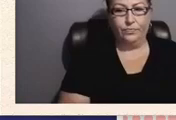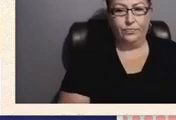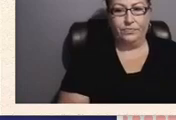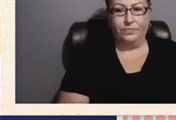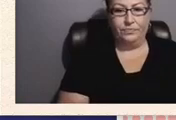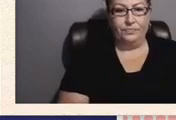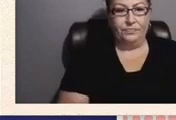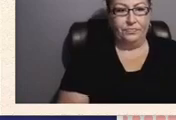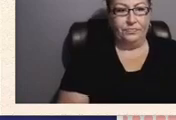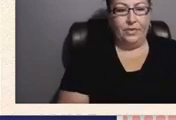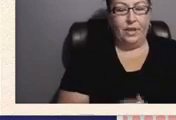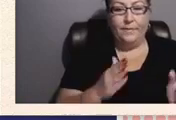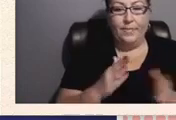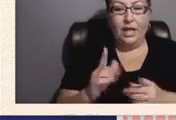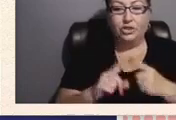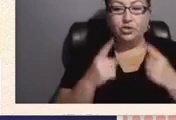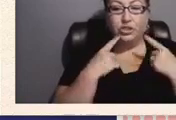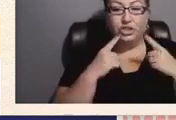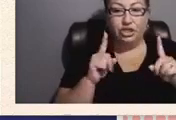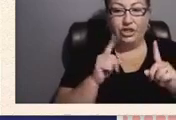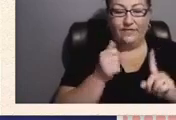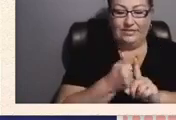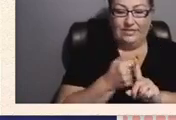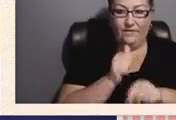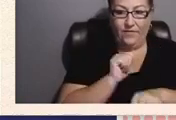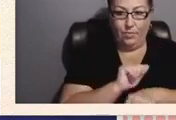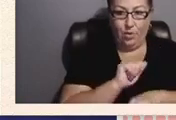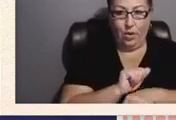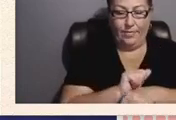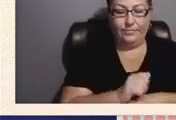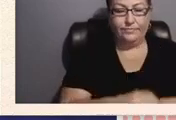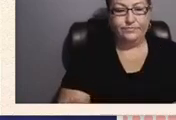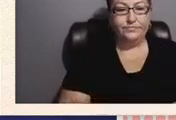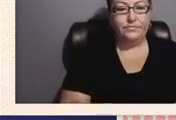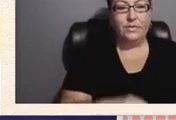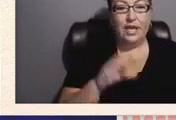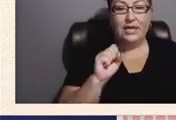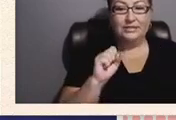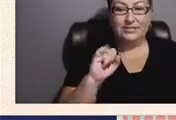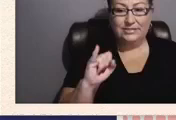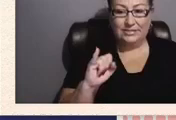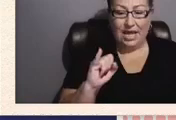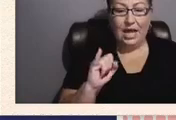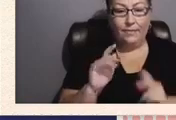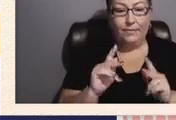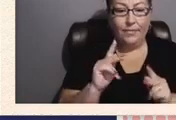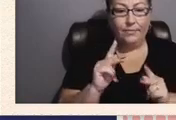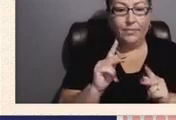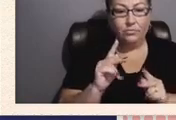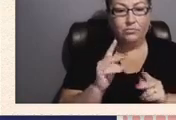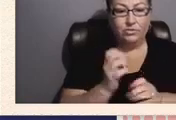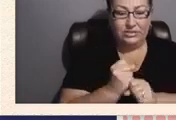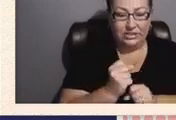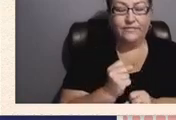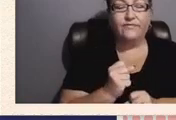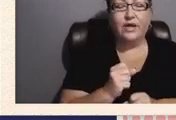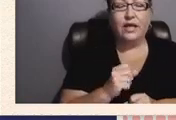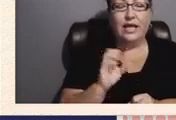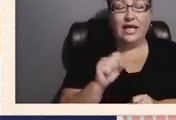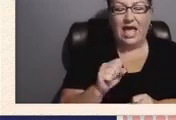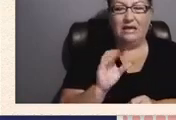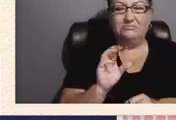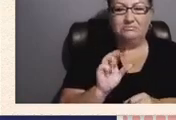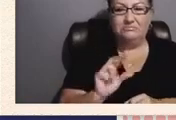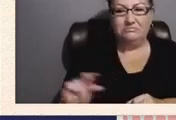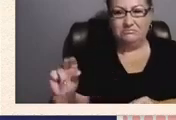Plans to achieve self-employment. SSI recipients or other possible recipients can set aside other